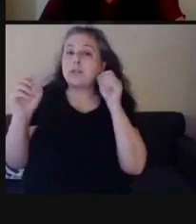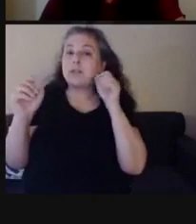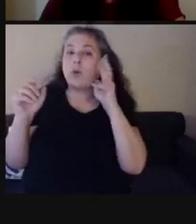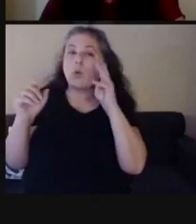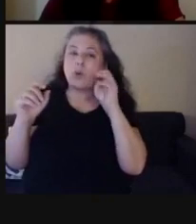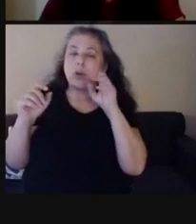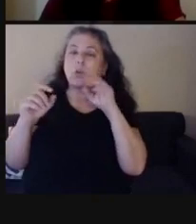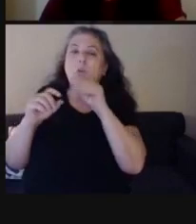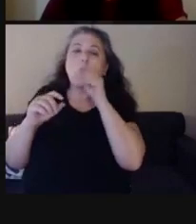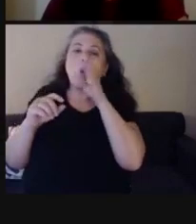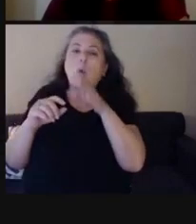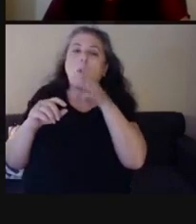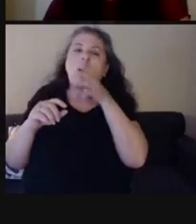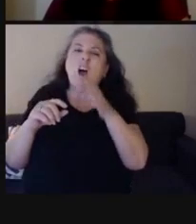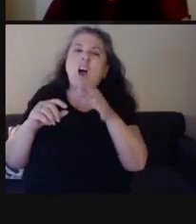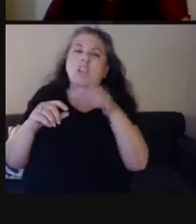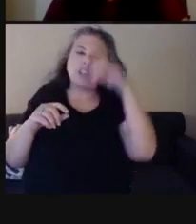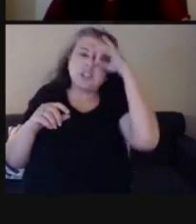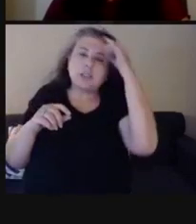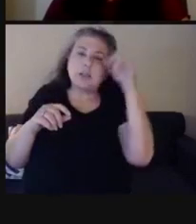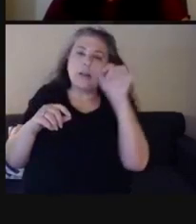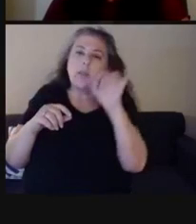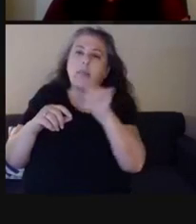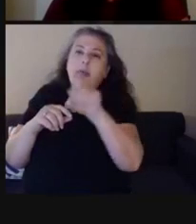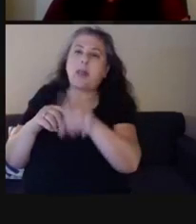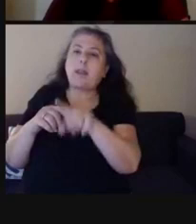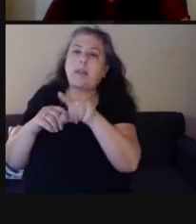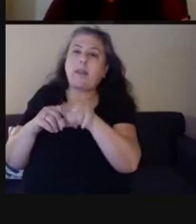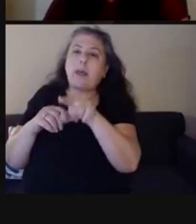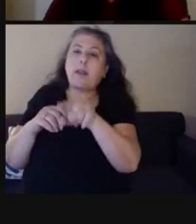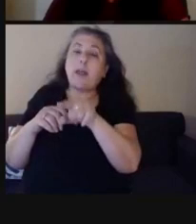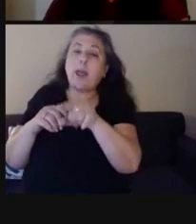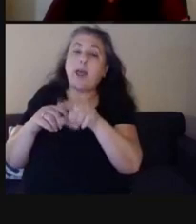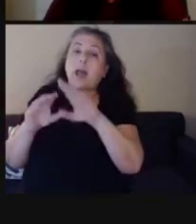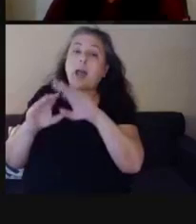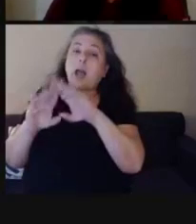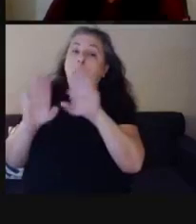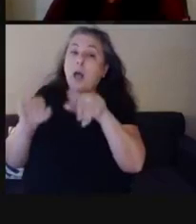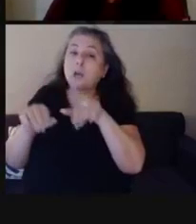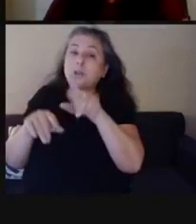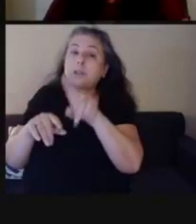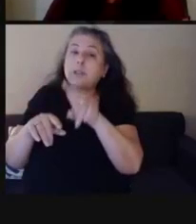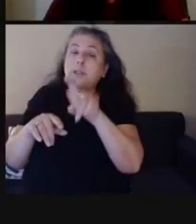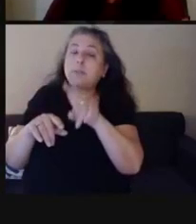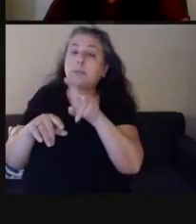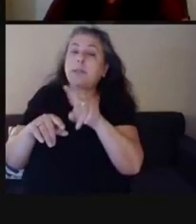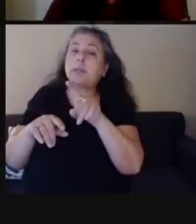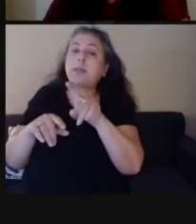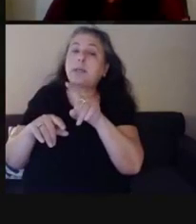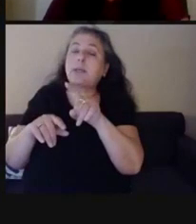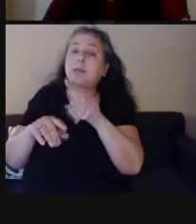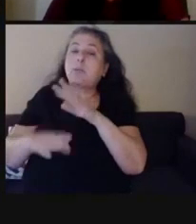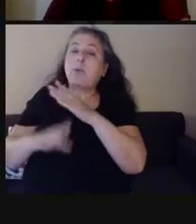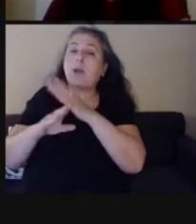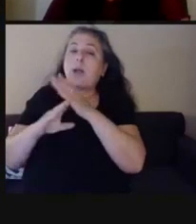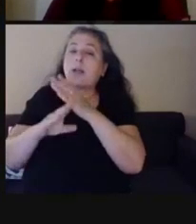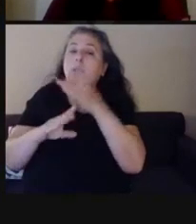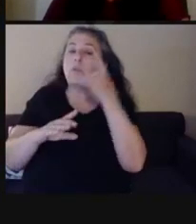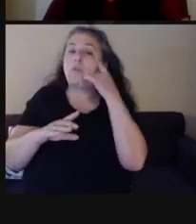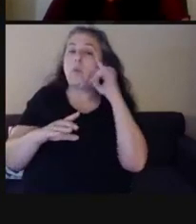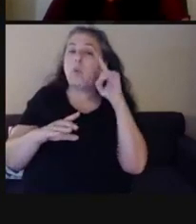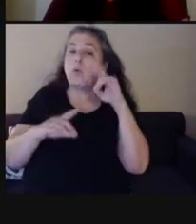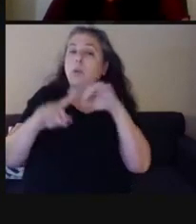in the summer. So this dwelling had to be protected from the elements. And so